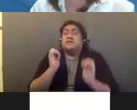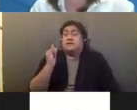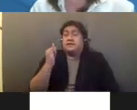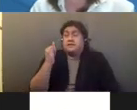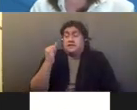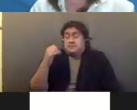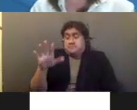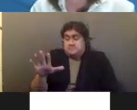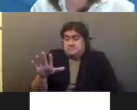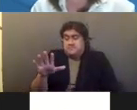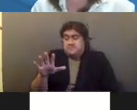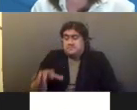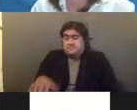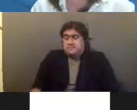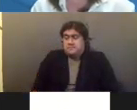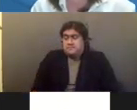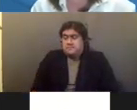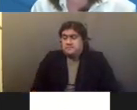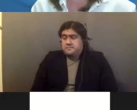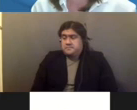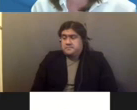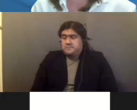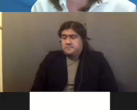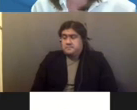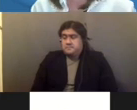I'm wanting to